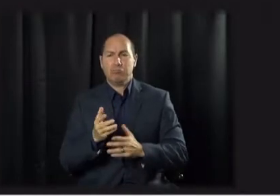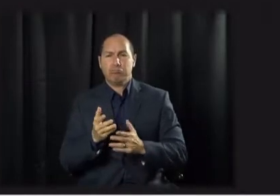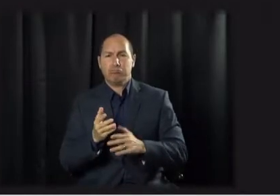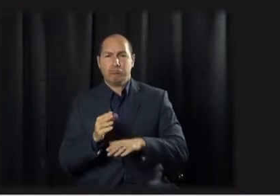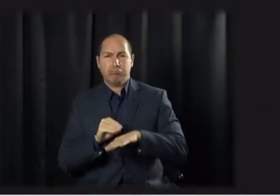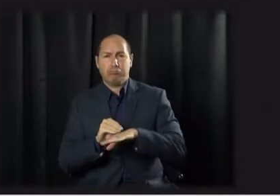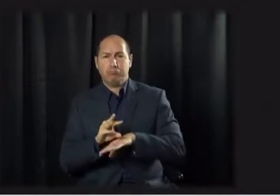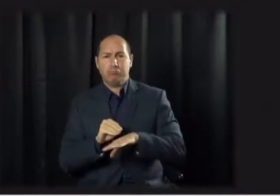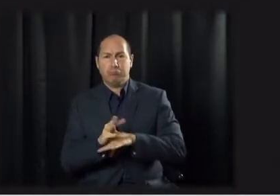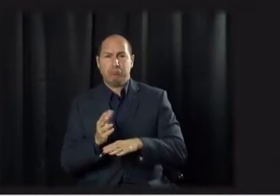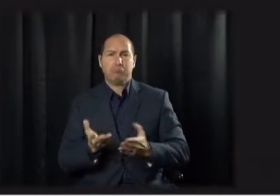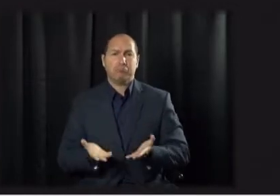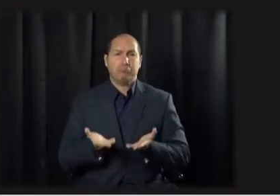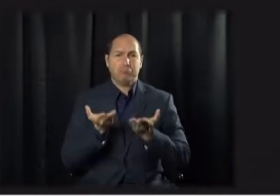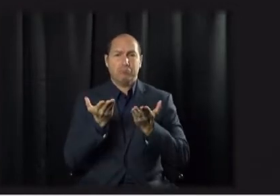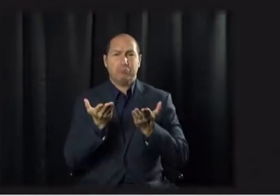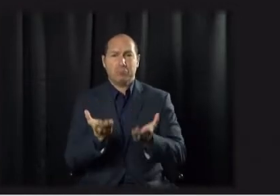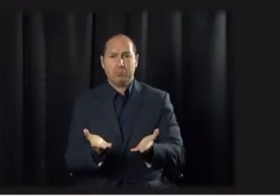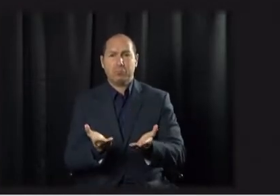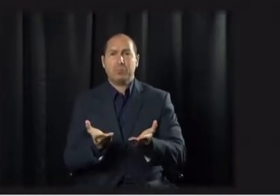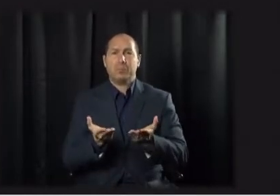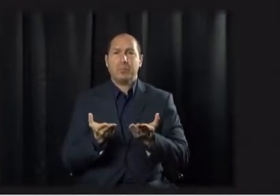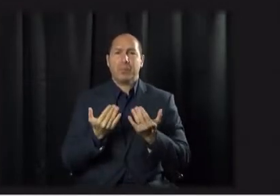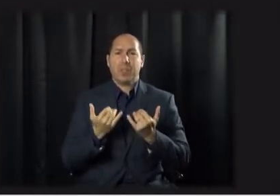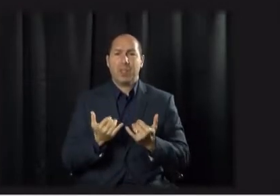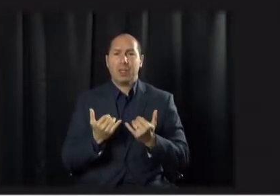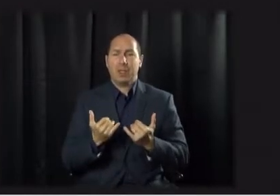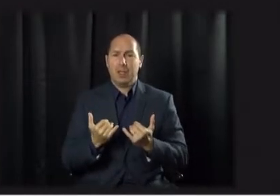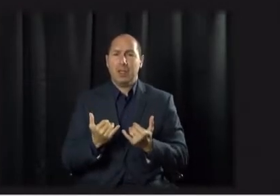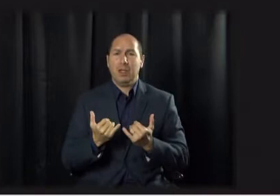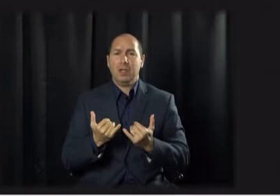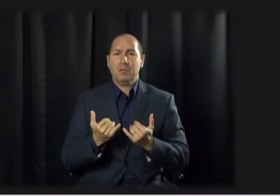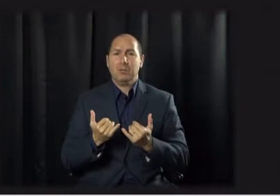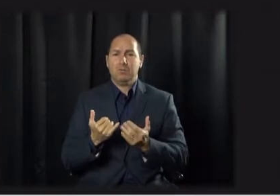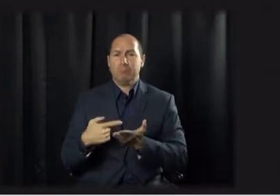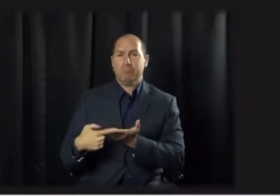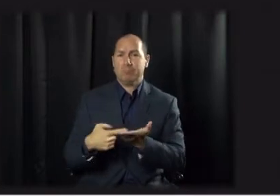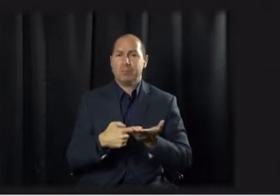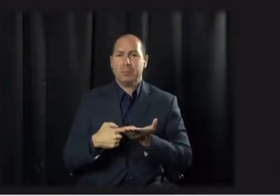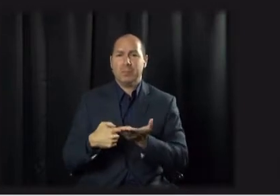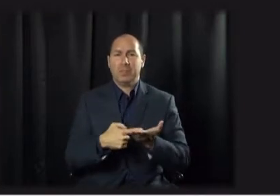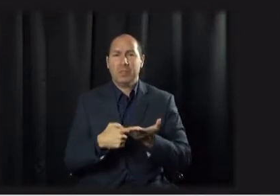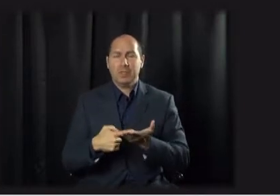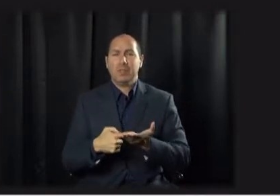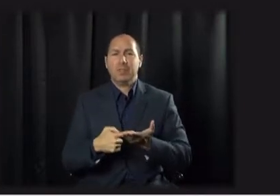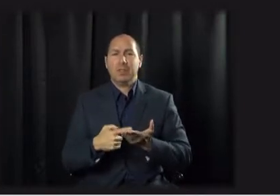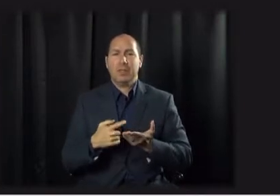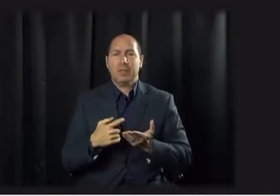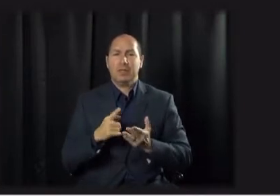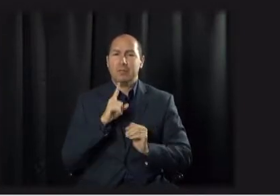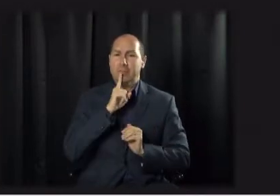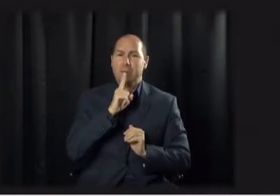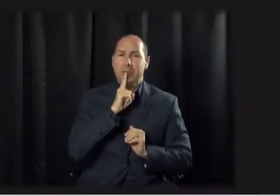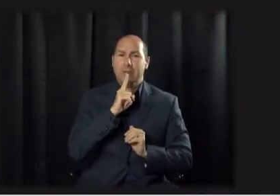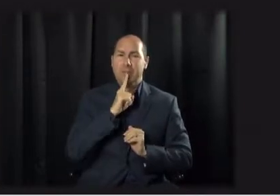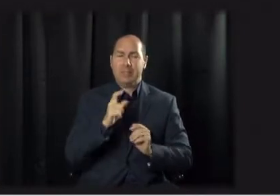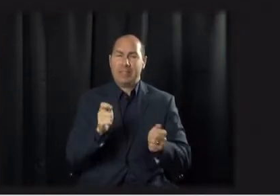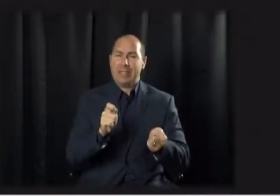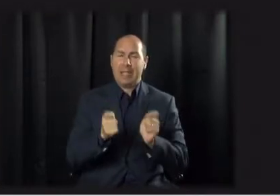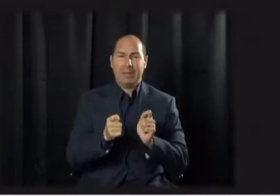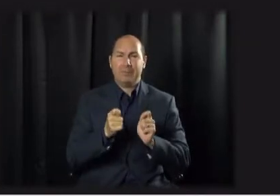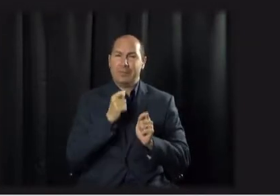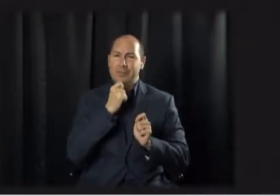or recommending reforms or phasing them in, if we take that approach, it simply means the reforms are not going to happen. And it will be